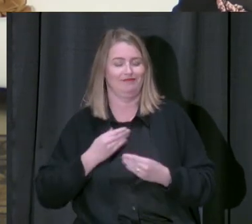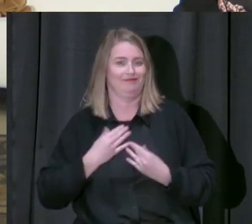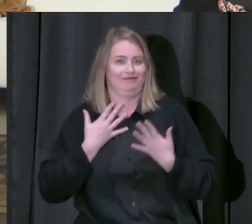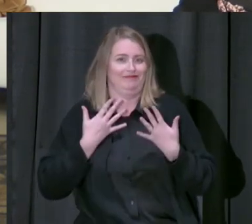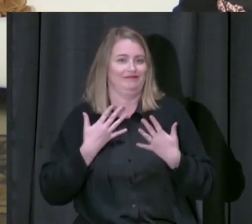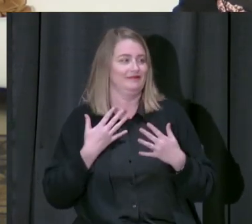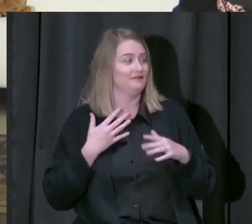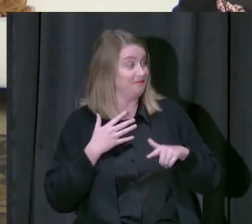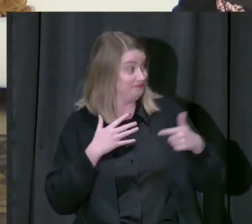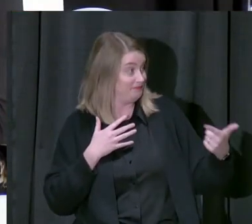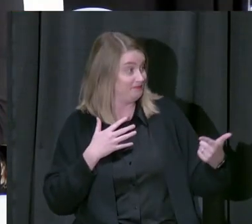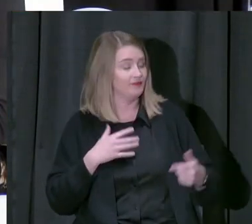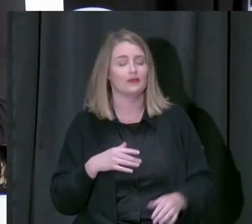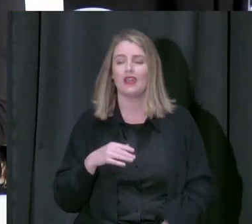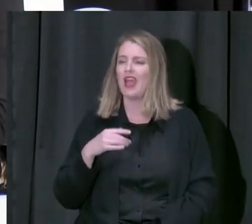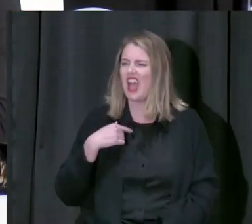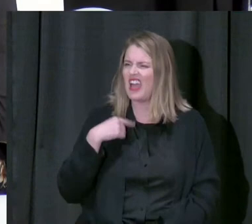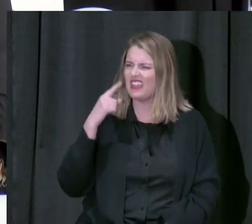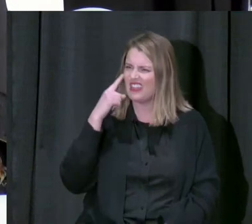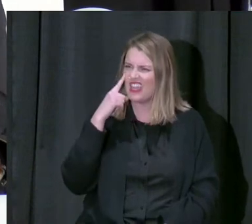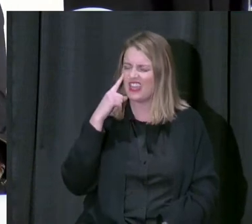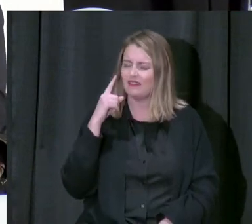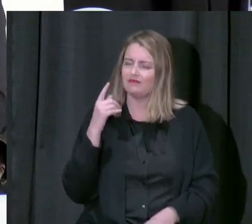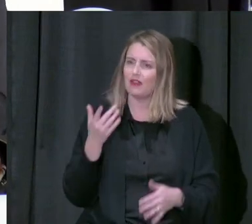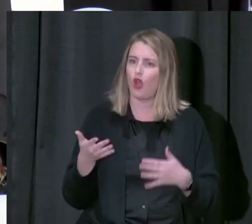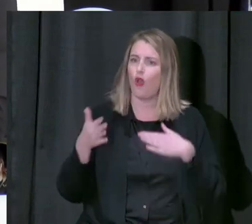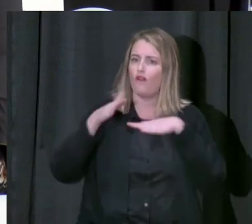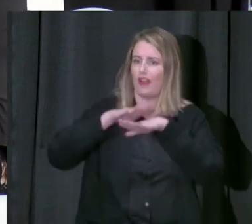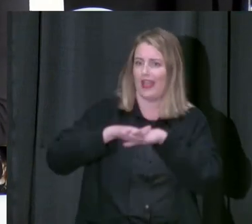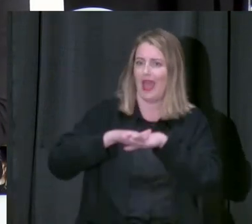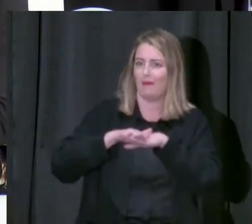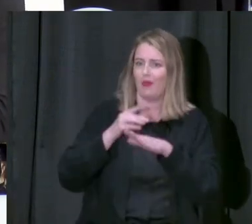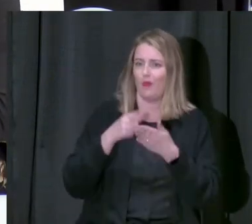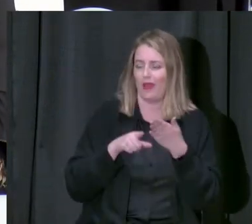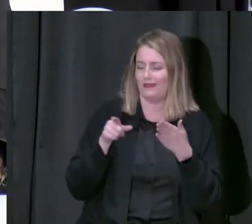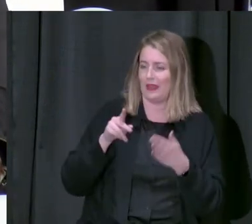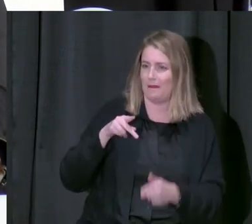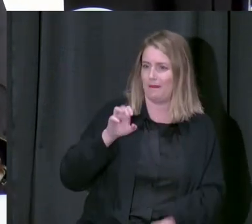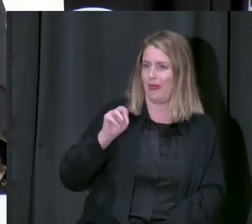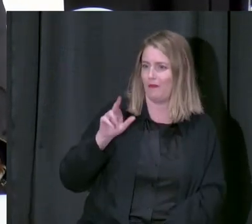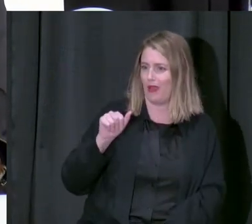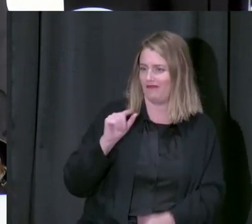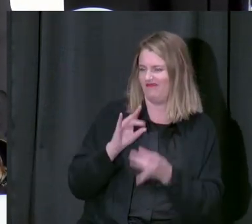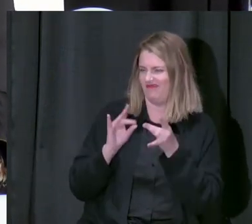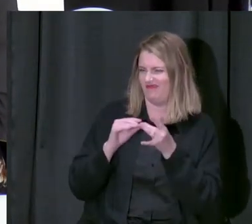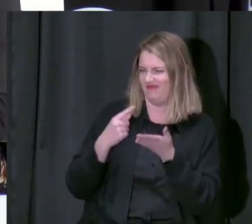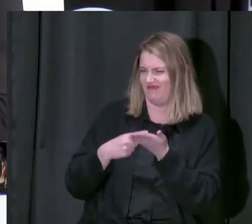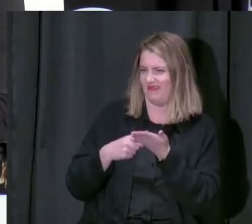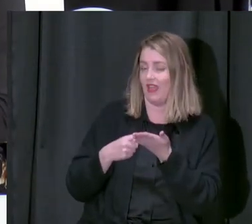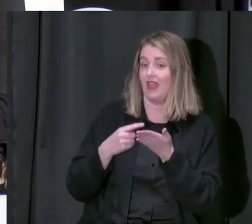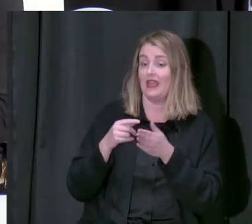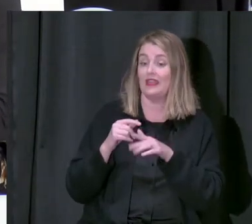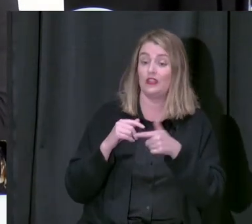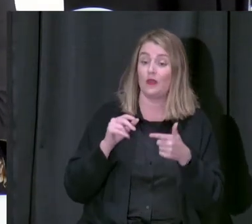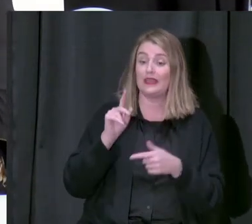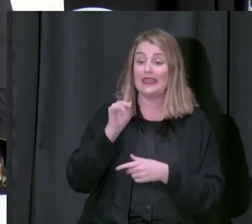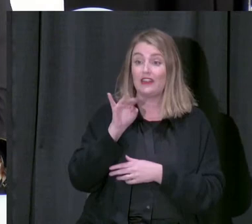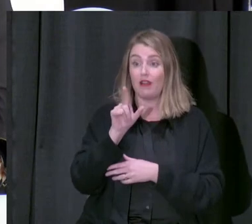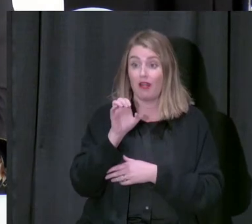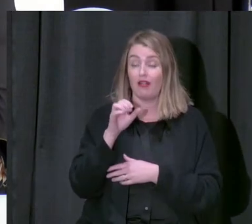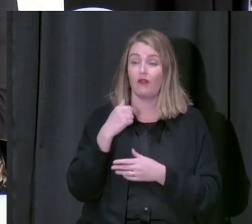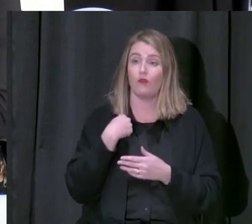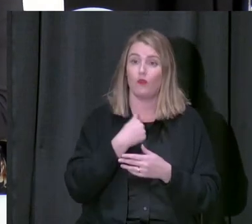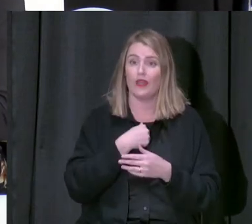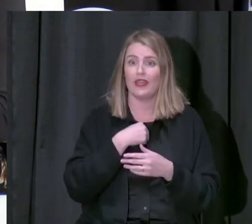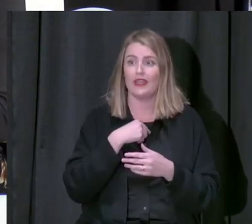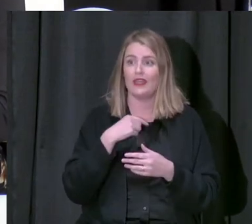think there's a lot of overlap here with what Pemra spoke about. On the Kindle side, we look to